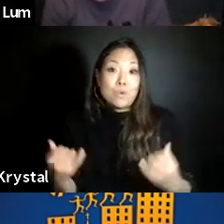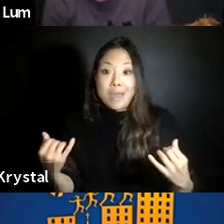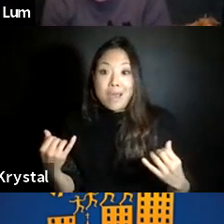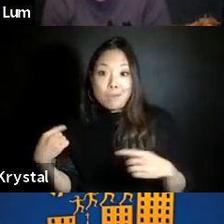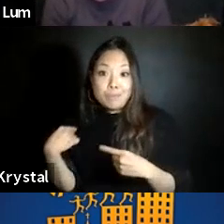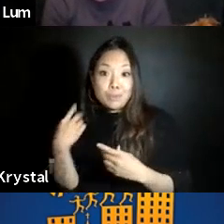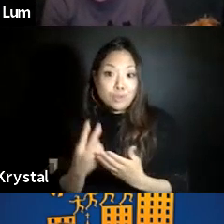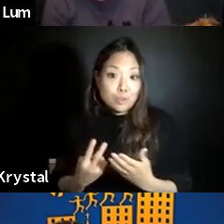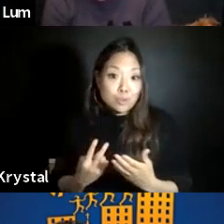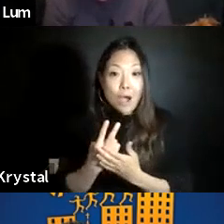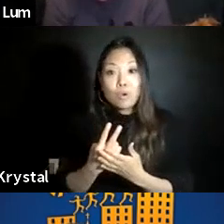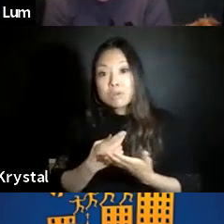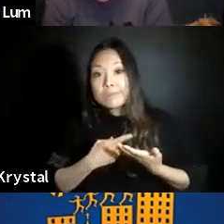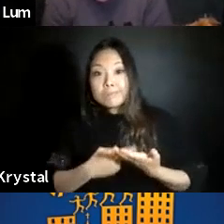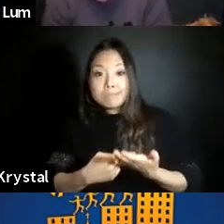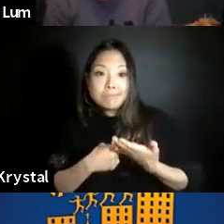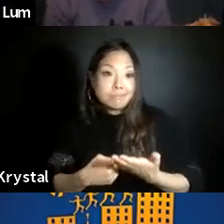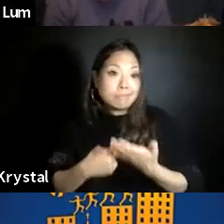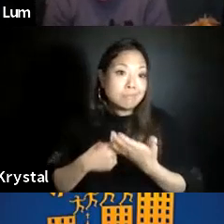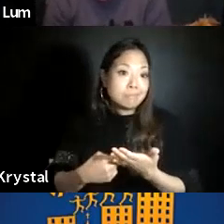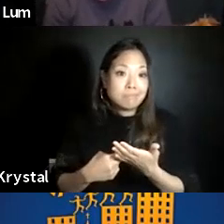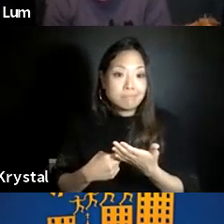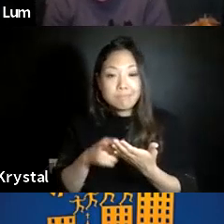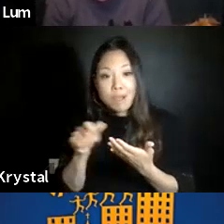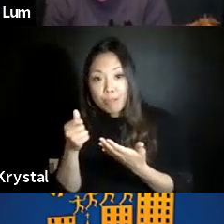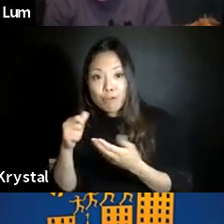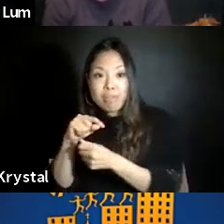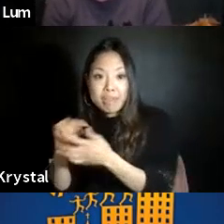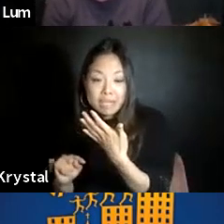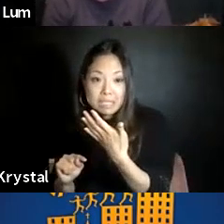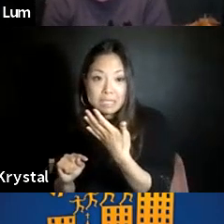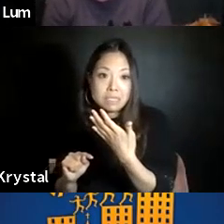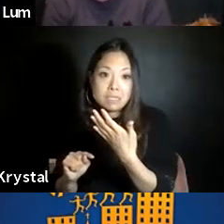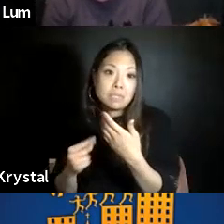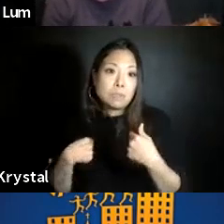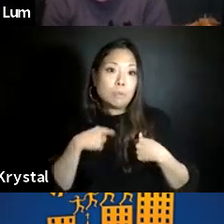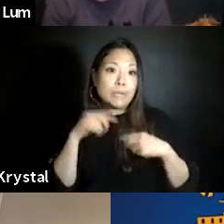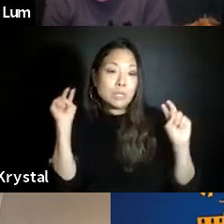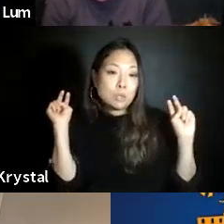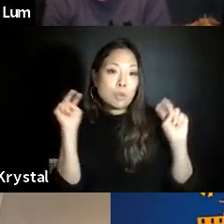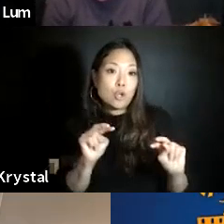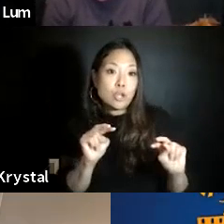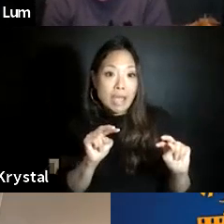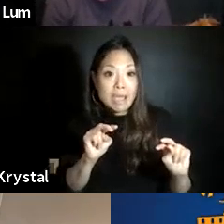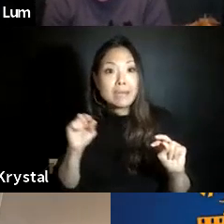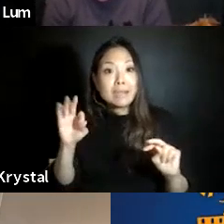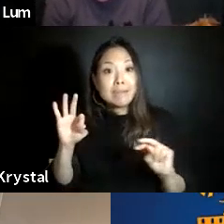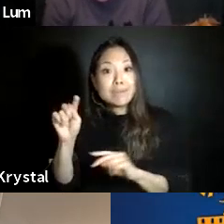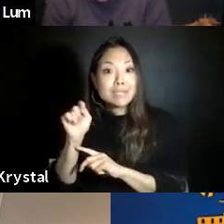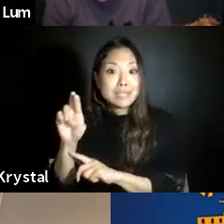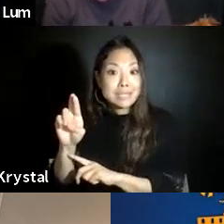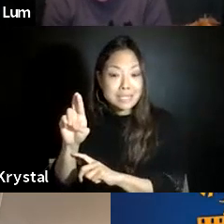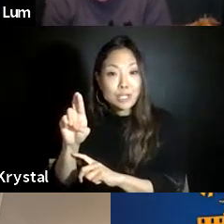over additional things. We need to look at whether the tiers give us the kind of